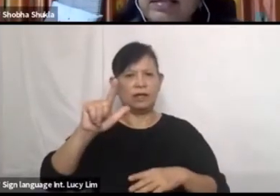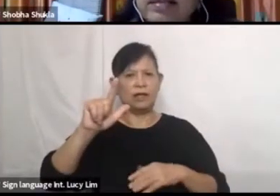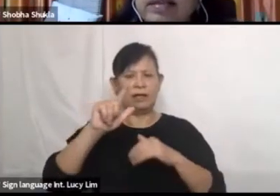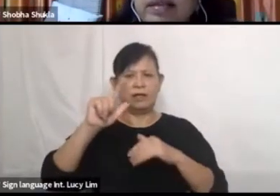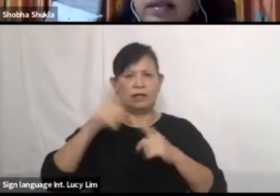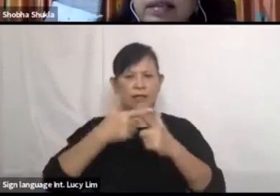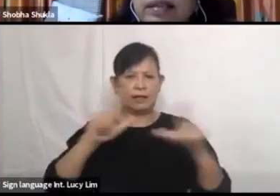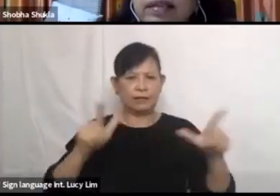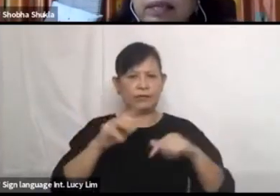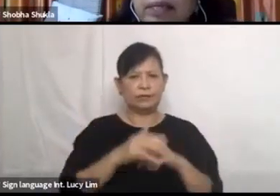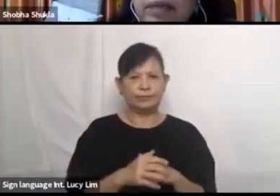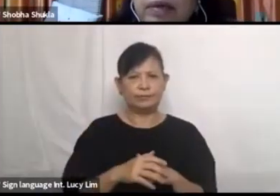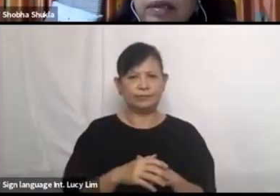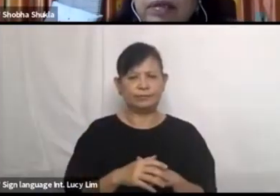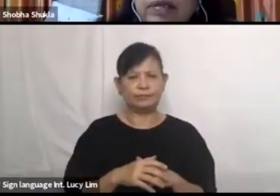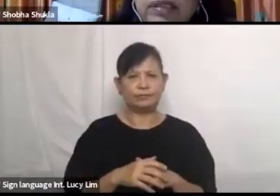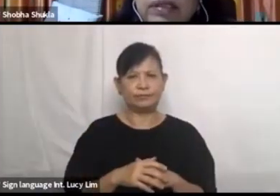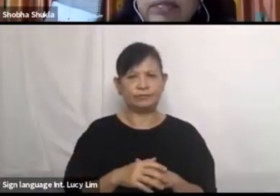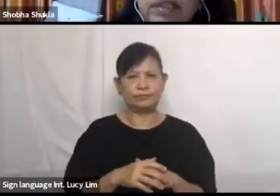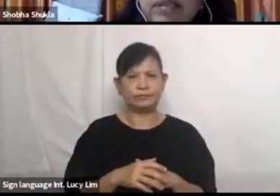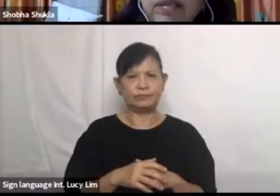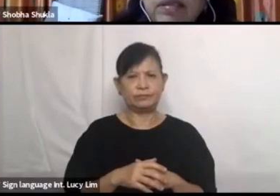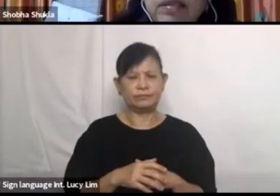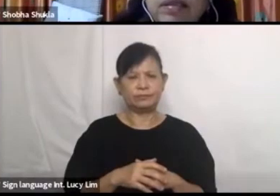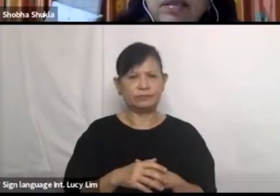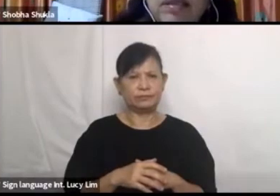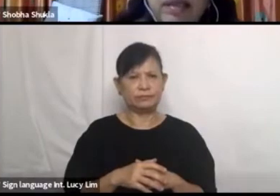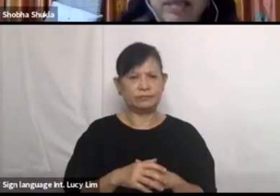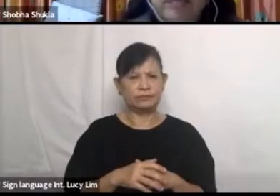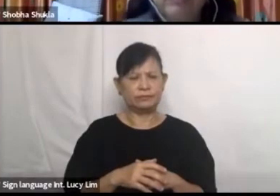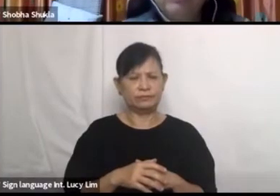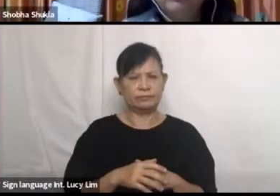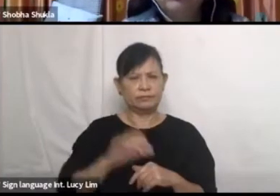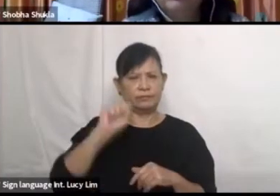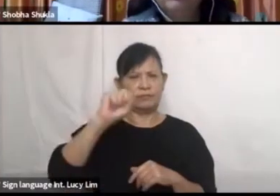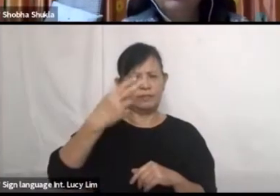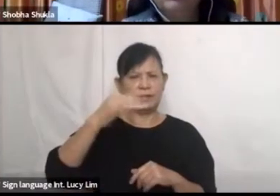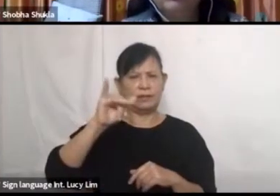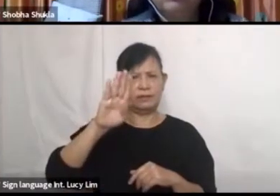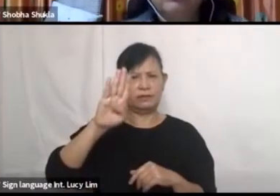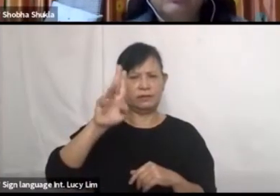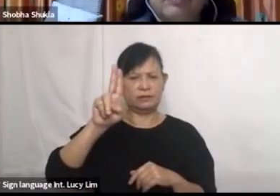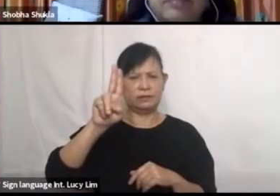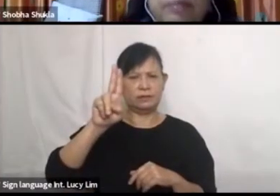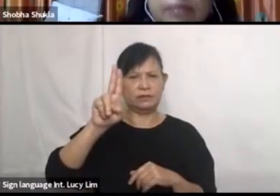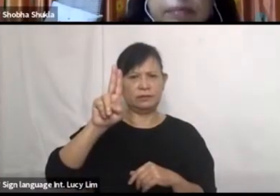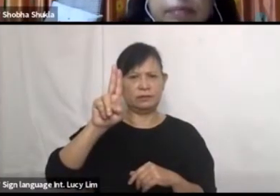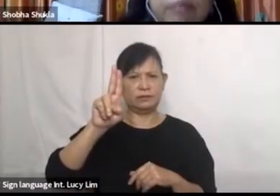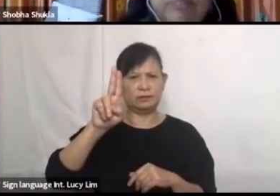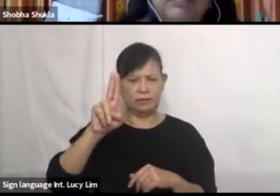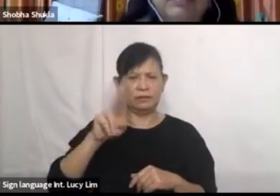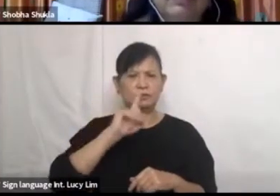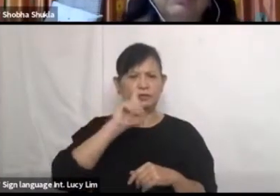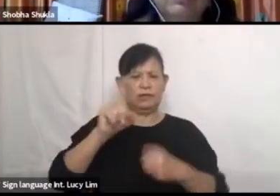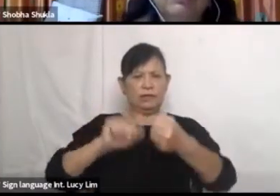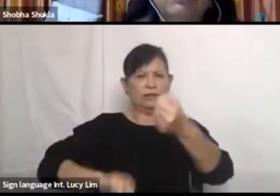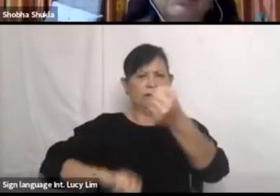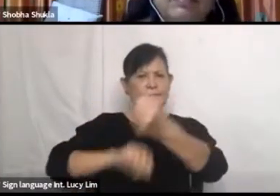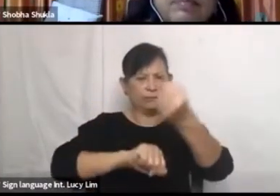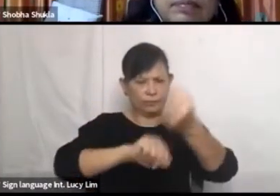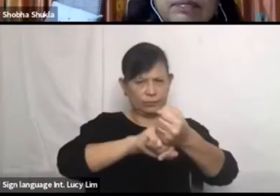Yes? Somebody wants to say something? So the policies in Nepal are pretty supportive in terms